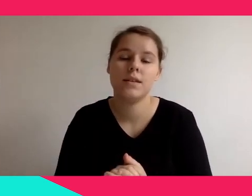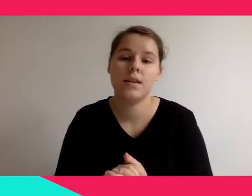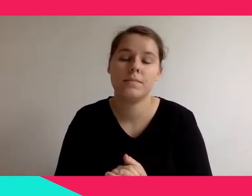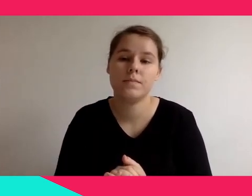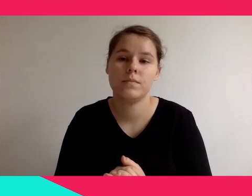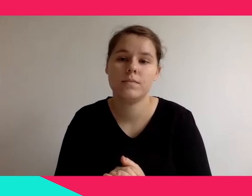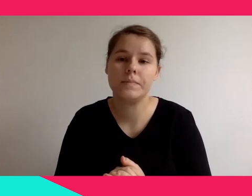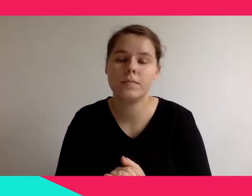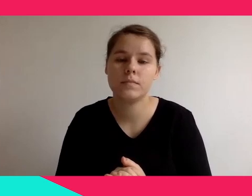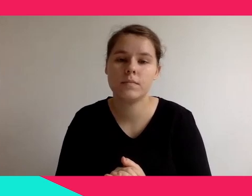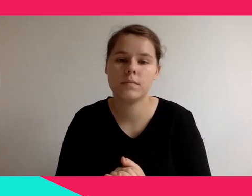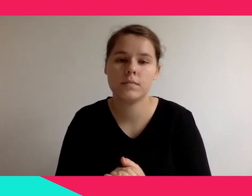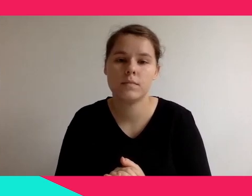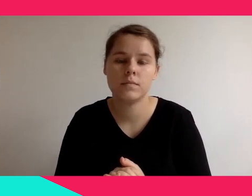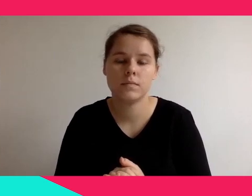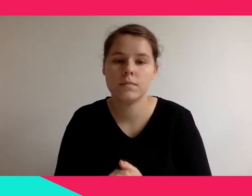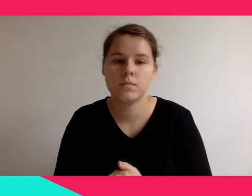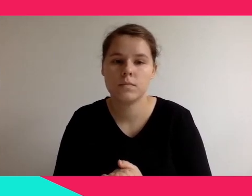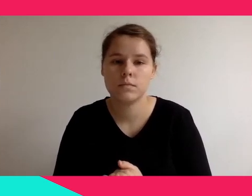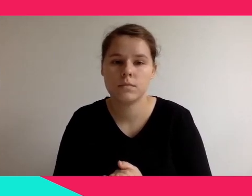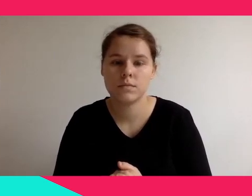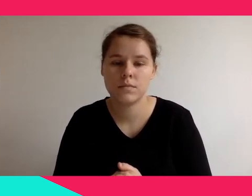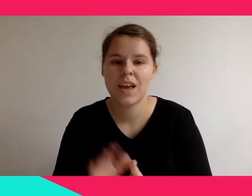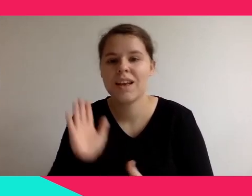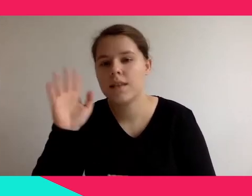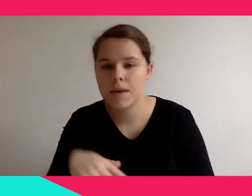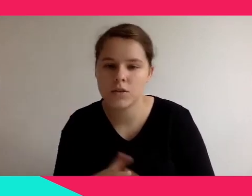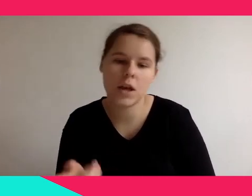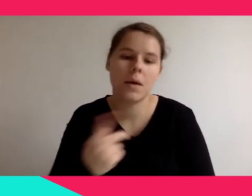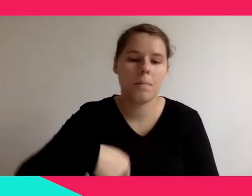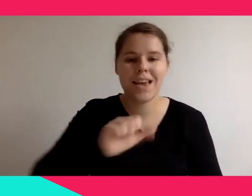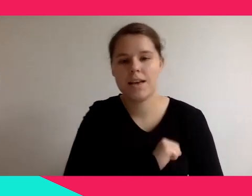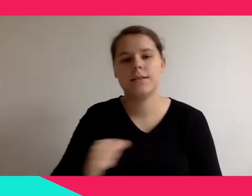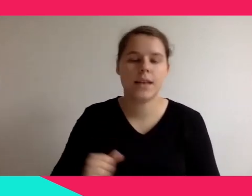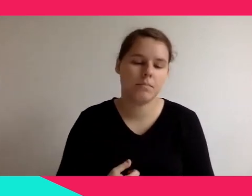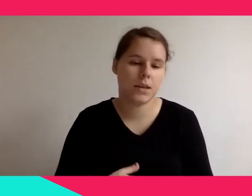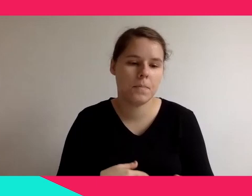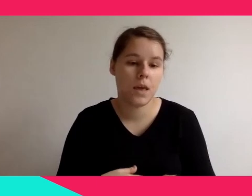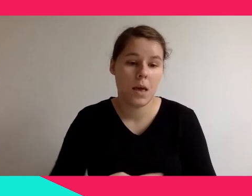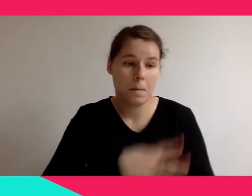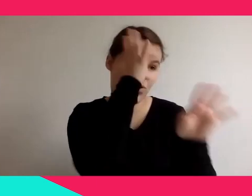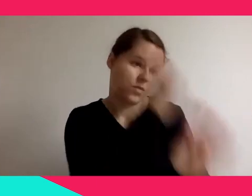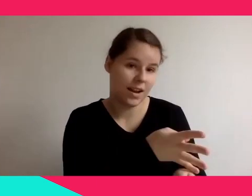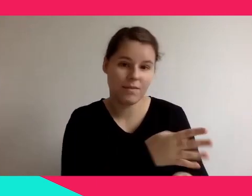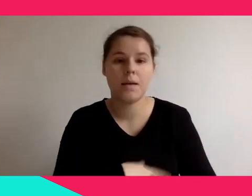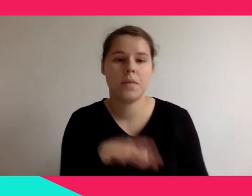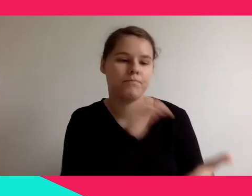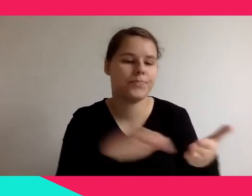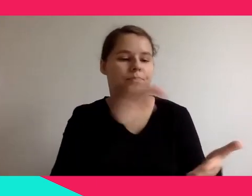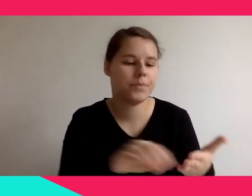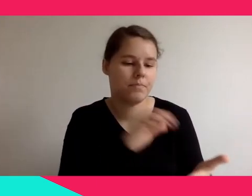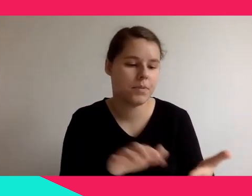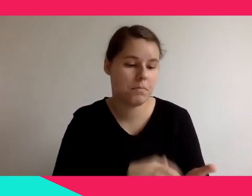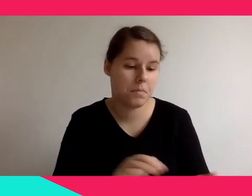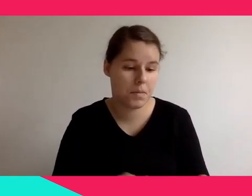instead of writing our own biographies and trying to figure out when an artist had died or whatever, we